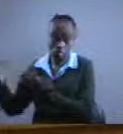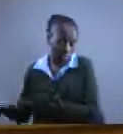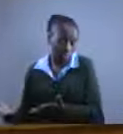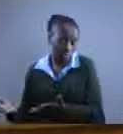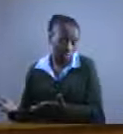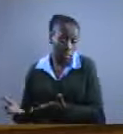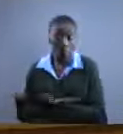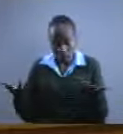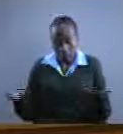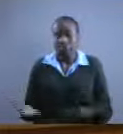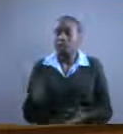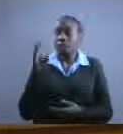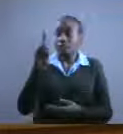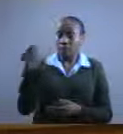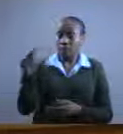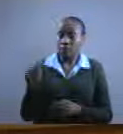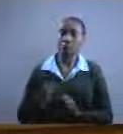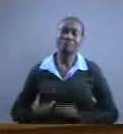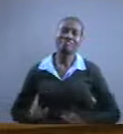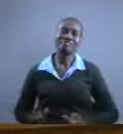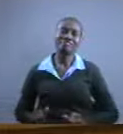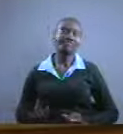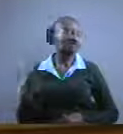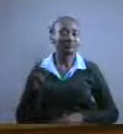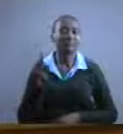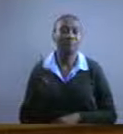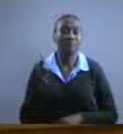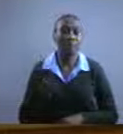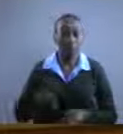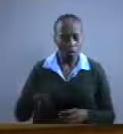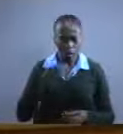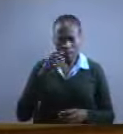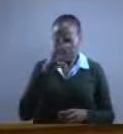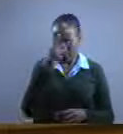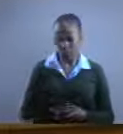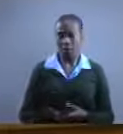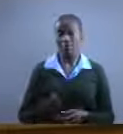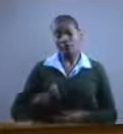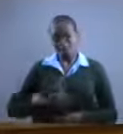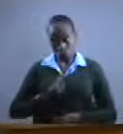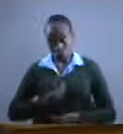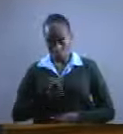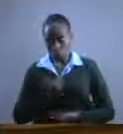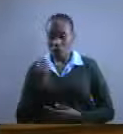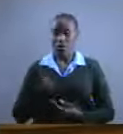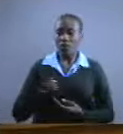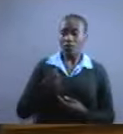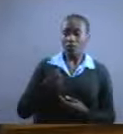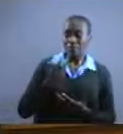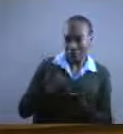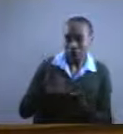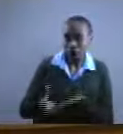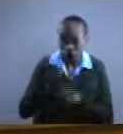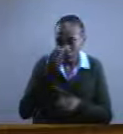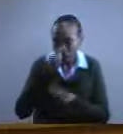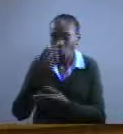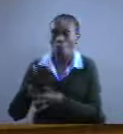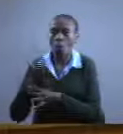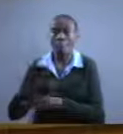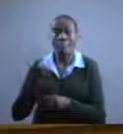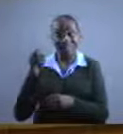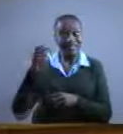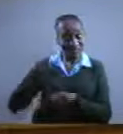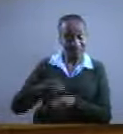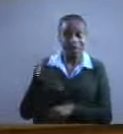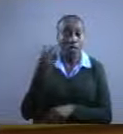take this lying down. We were convinced that a youth wage subsidy could help thousands of young South Africans get much-needed work experience.